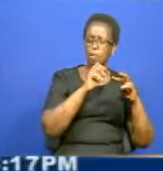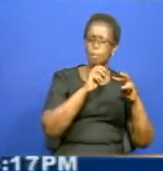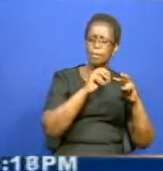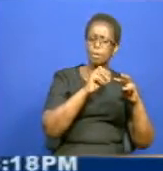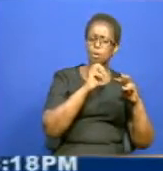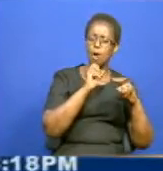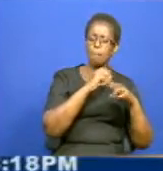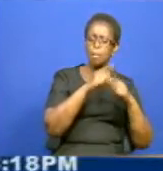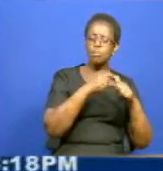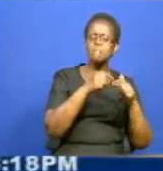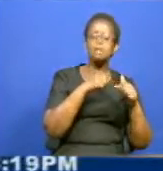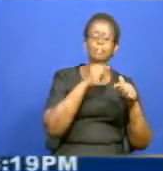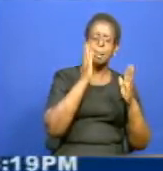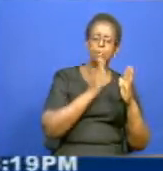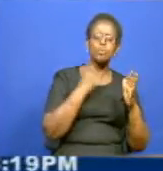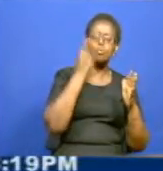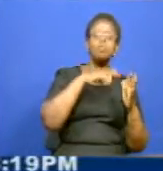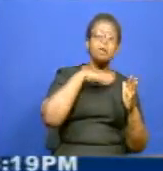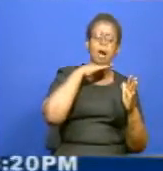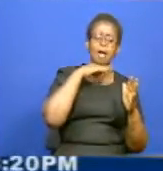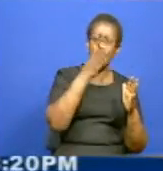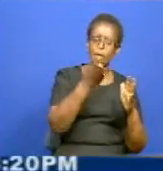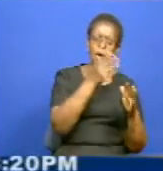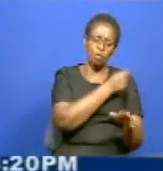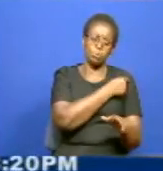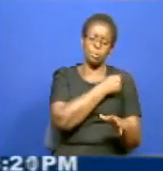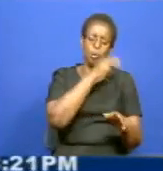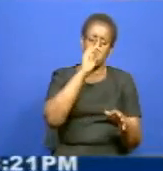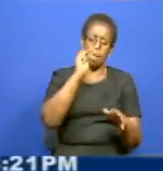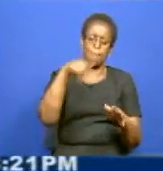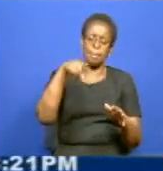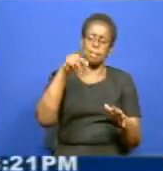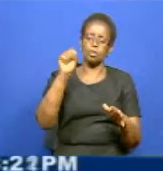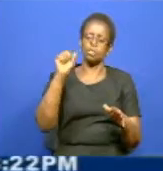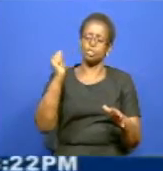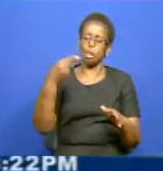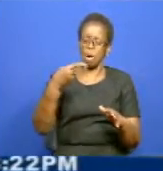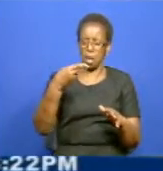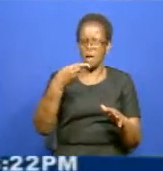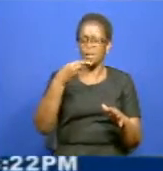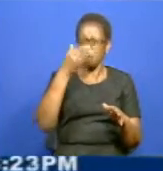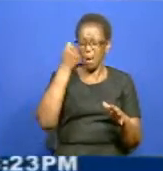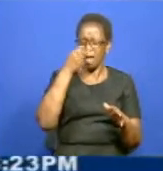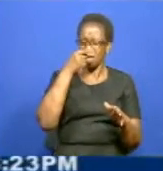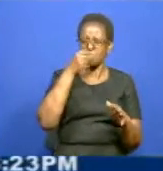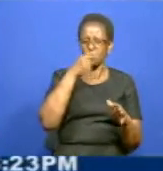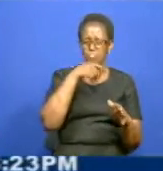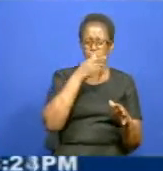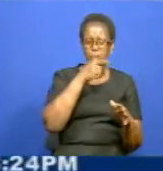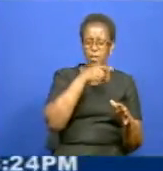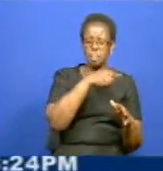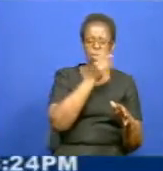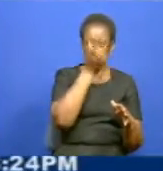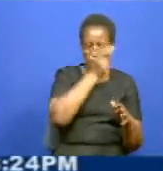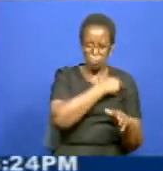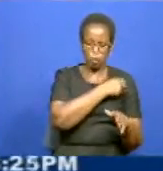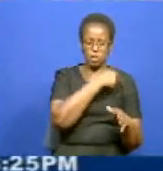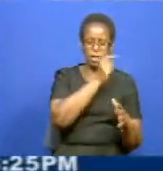to negligence, on the table of the Senate on Thursday, 24th September 2020. Thank